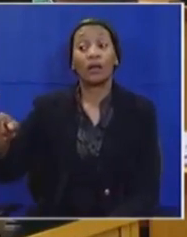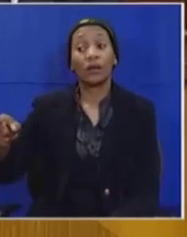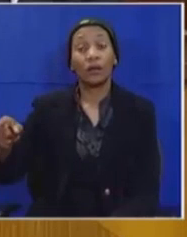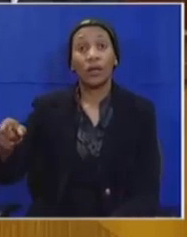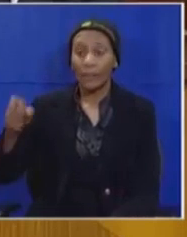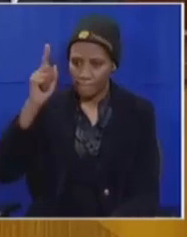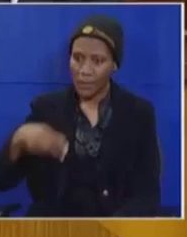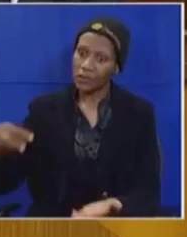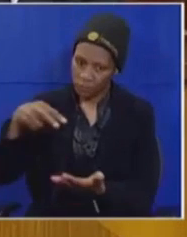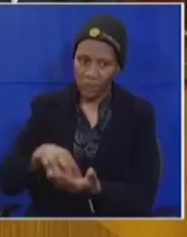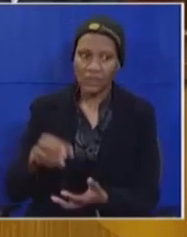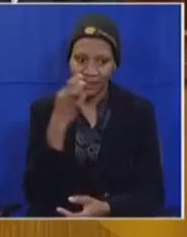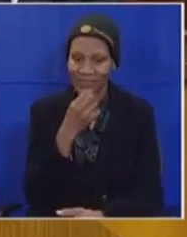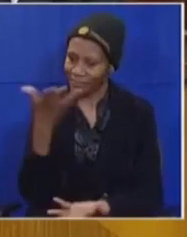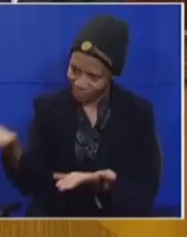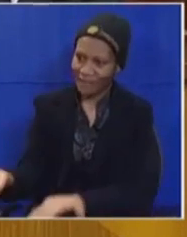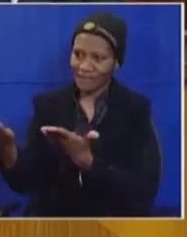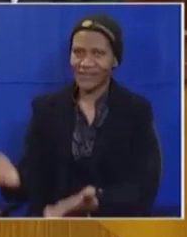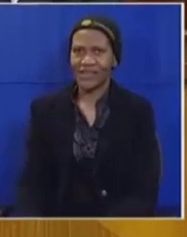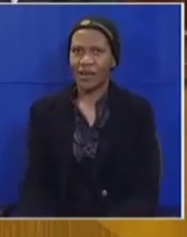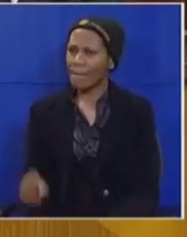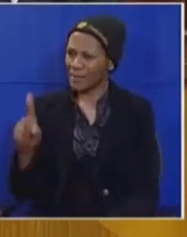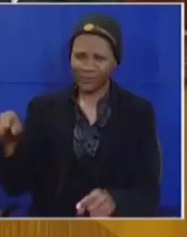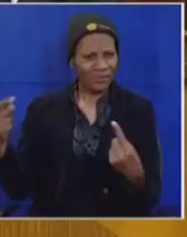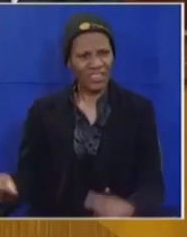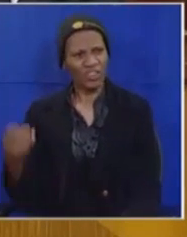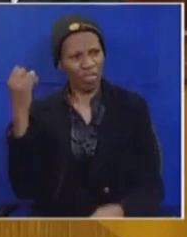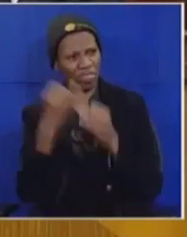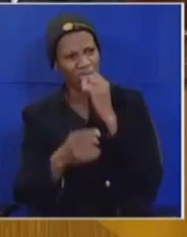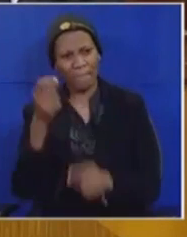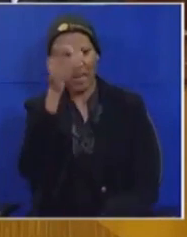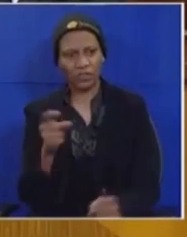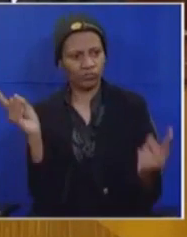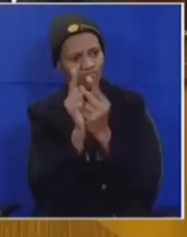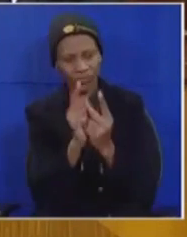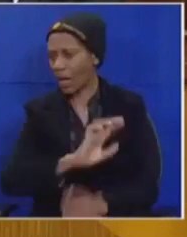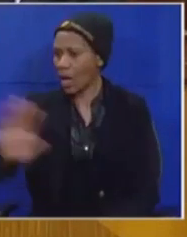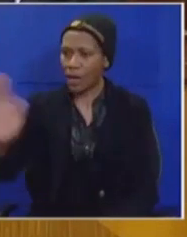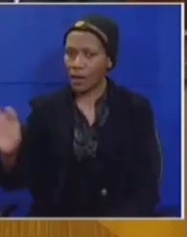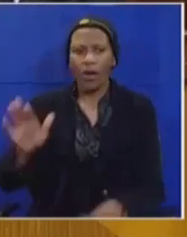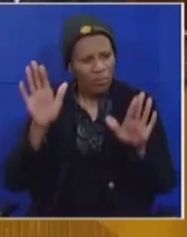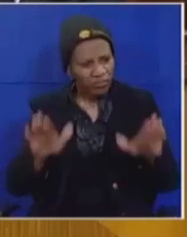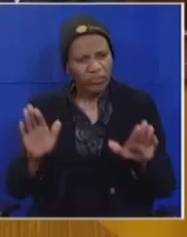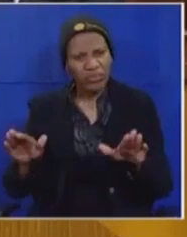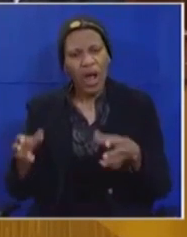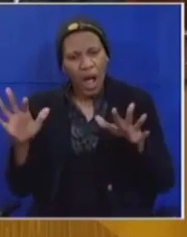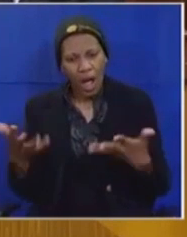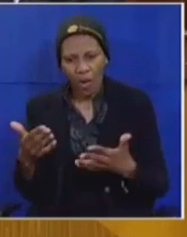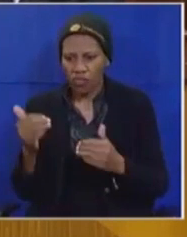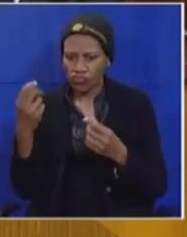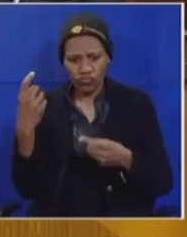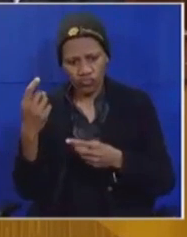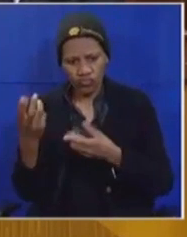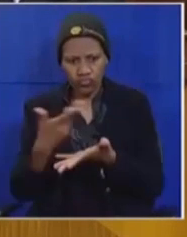say that. Not to talk to the person in the way in which you did. There should be order in how we handle our